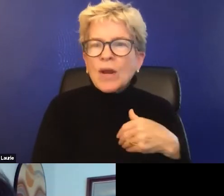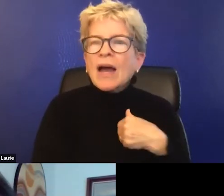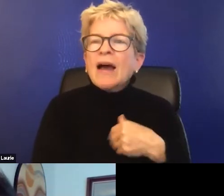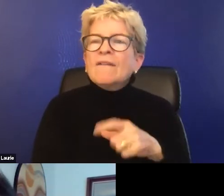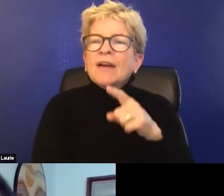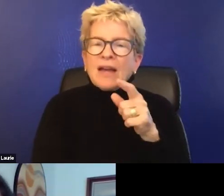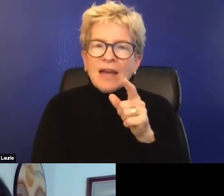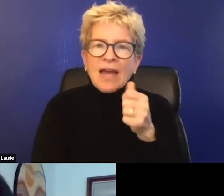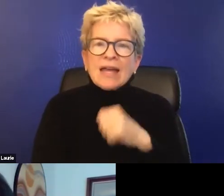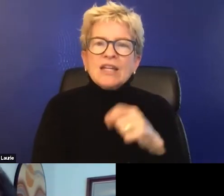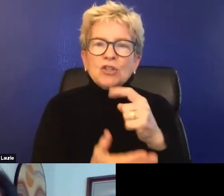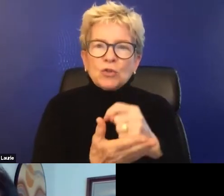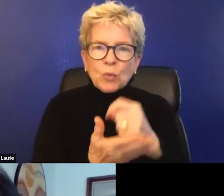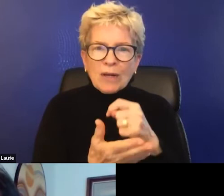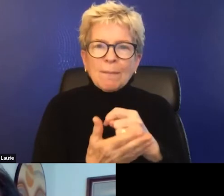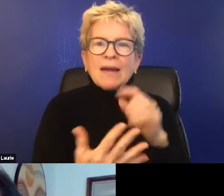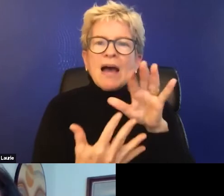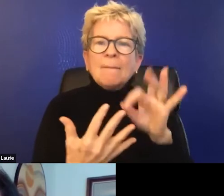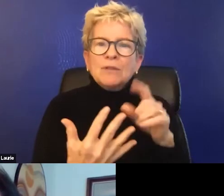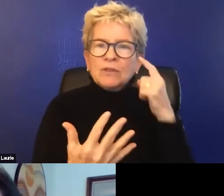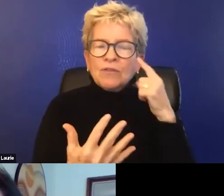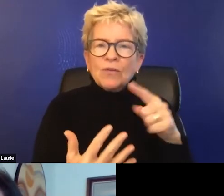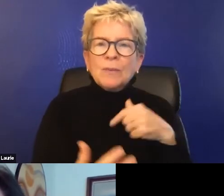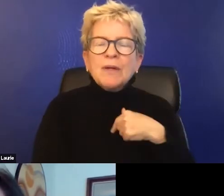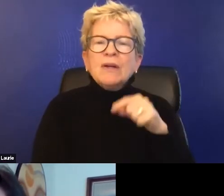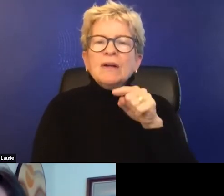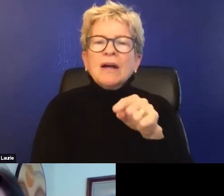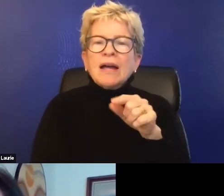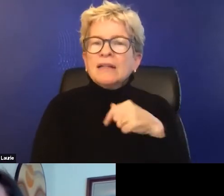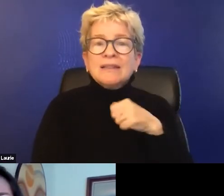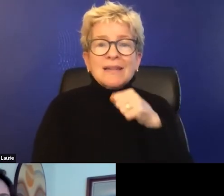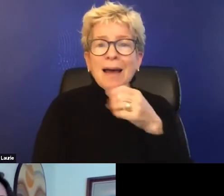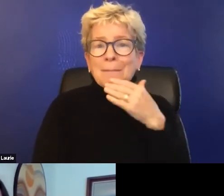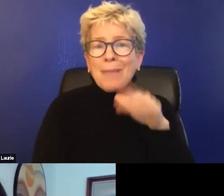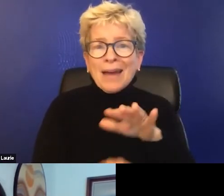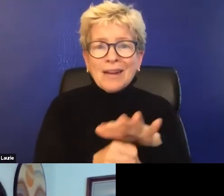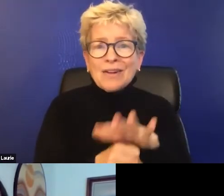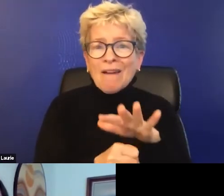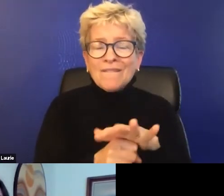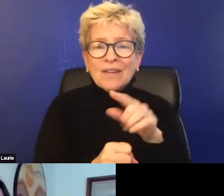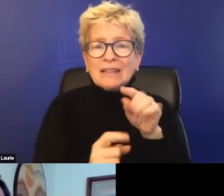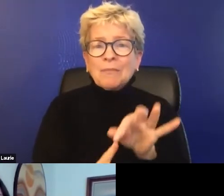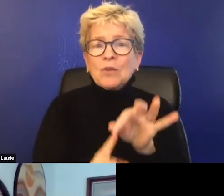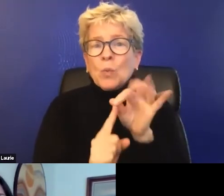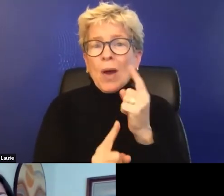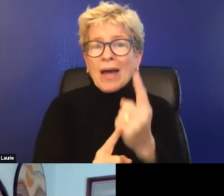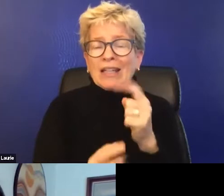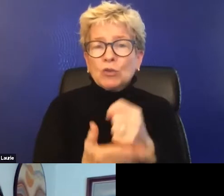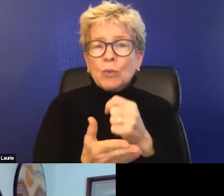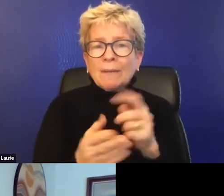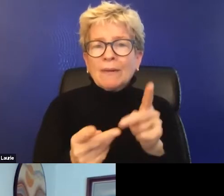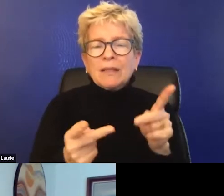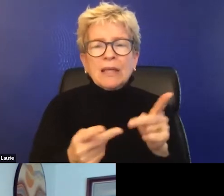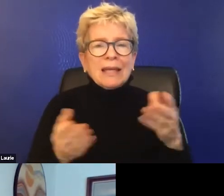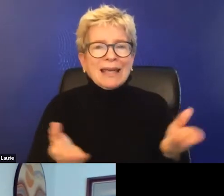treatment options for you. And like your cancer is not bad enough to get a bed somewhere at this one treatment place. We as